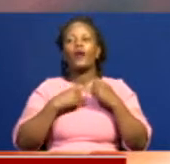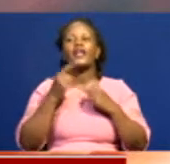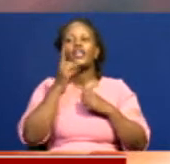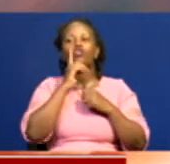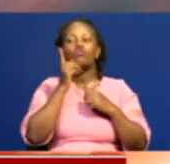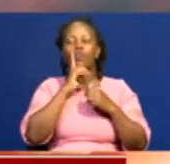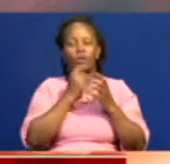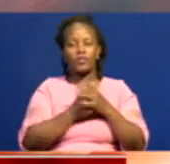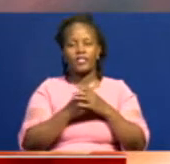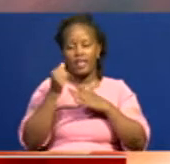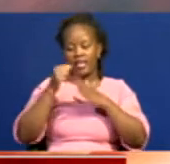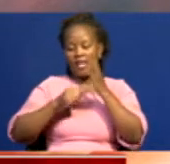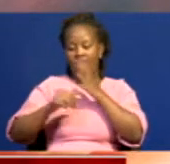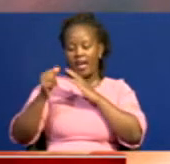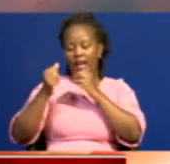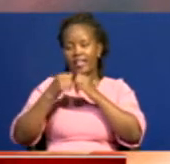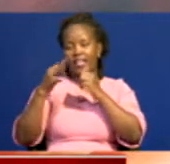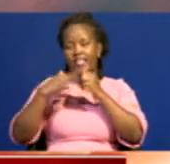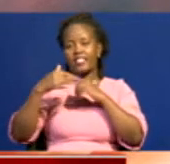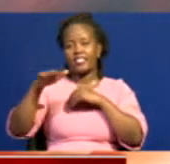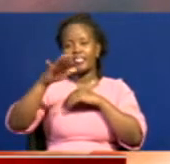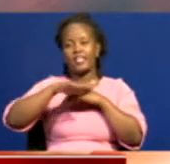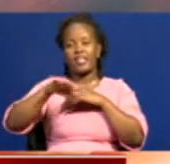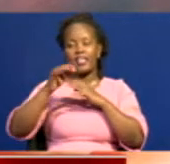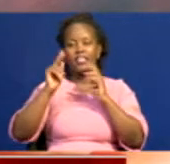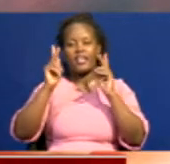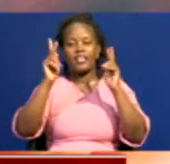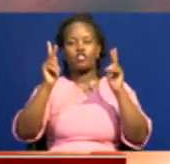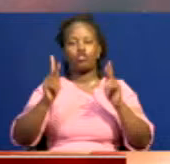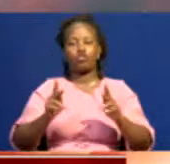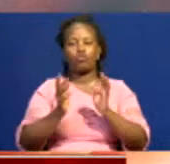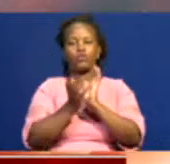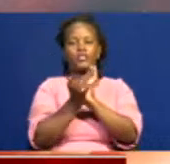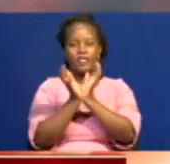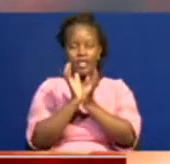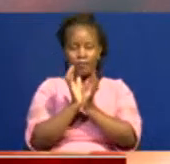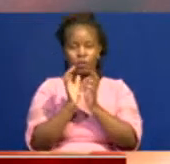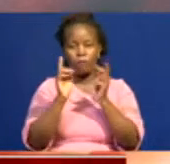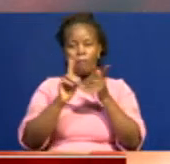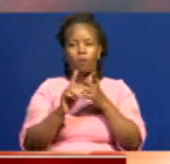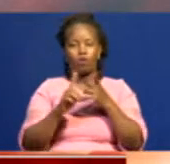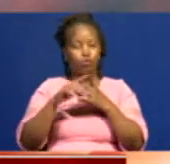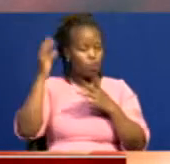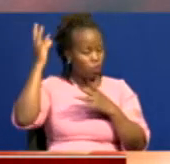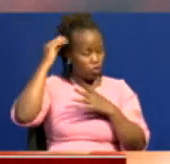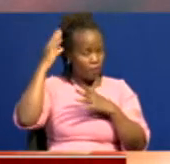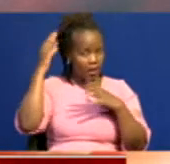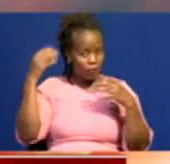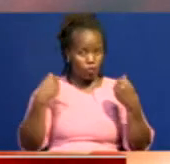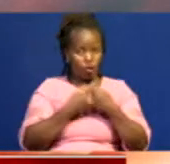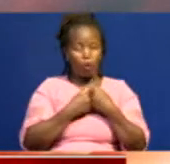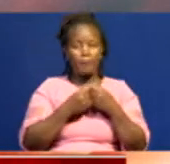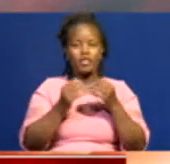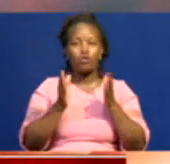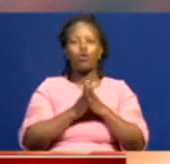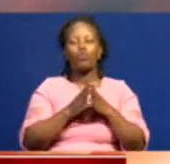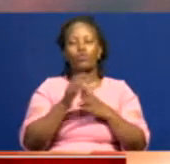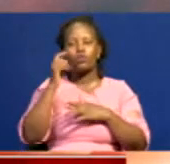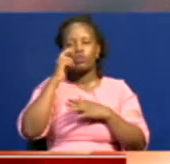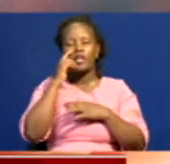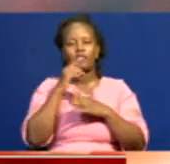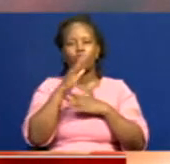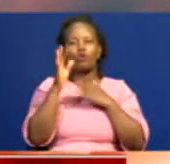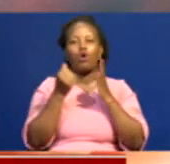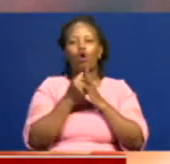Boys Championships at the Jomo Kenyatta Stadium in Kisumu City. In another match, Somalia will take on Sudan at the same venue. The matches will be live on